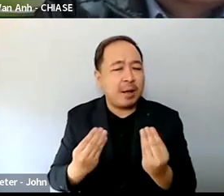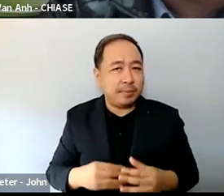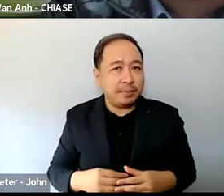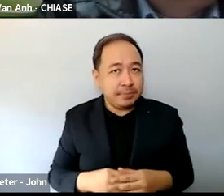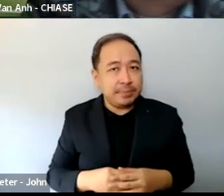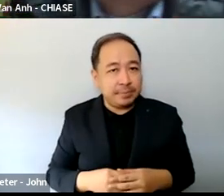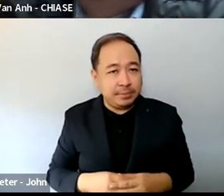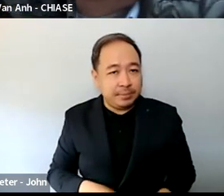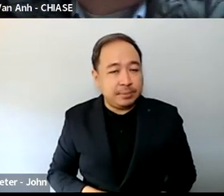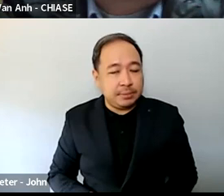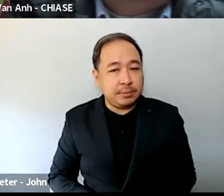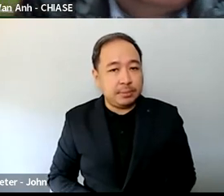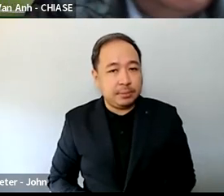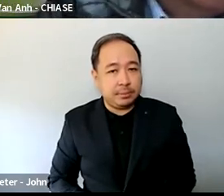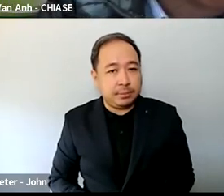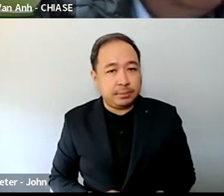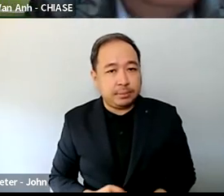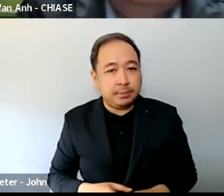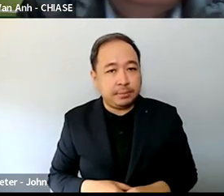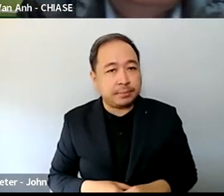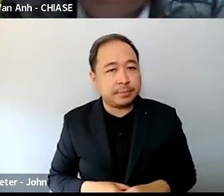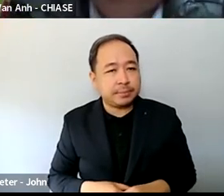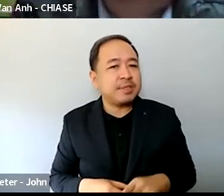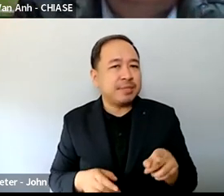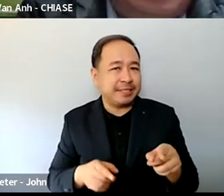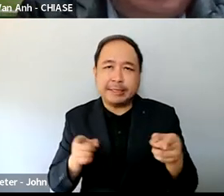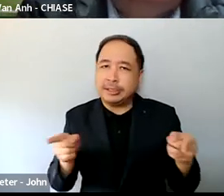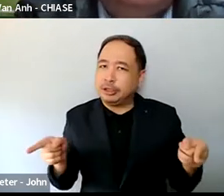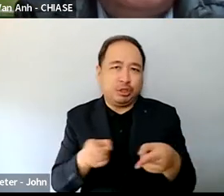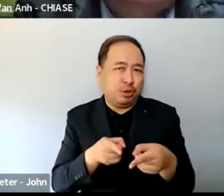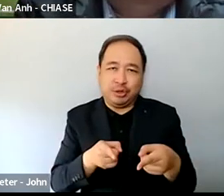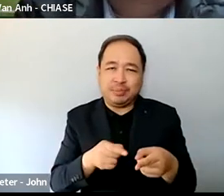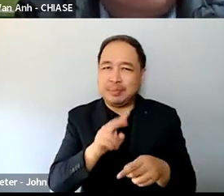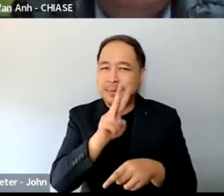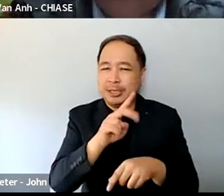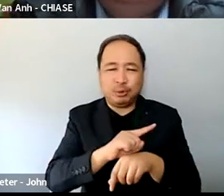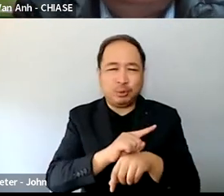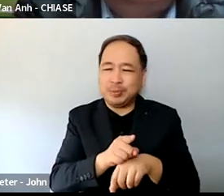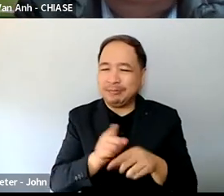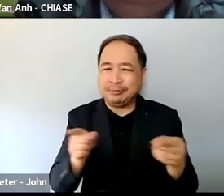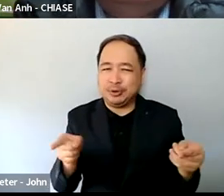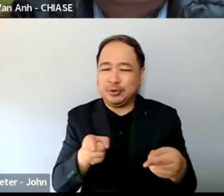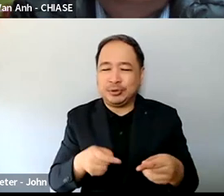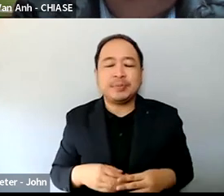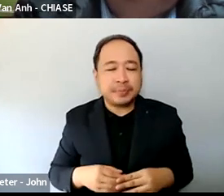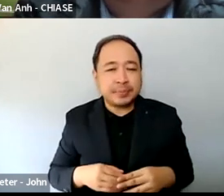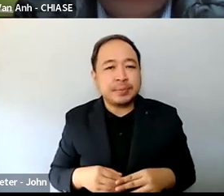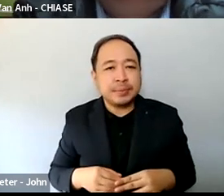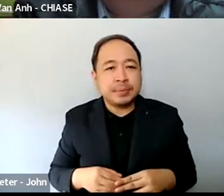Yes. Maybe very quick, in a minute or two maximum. Yeah, thank you, Maharazun.